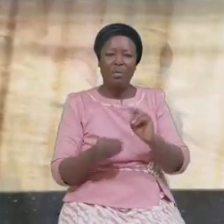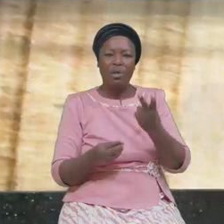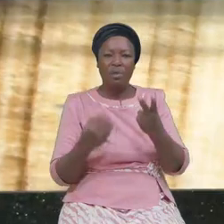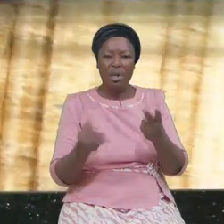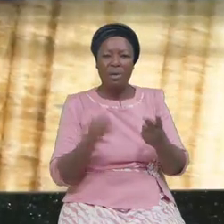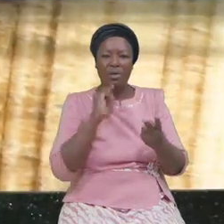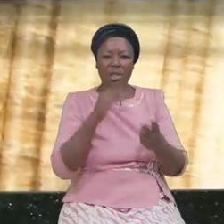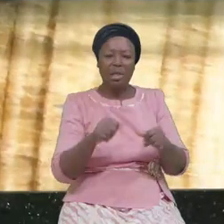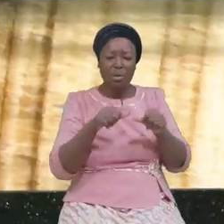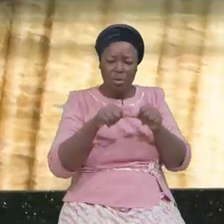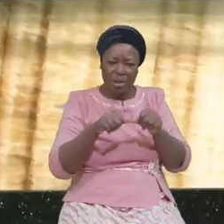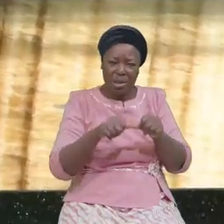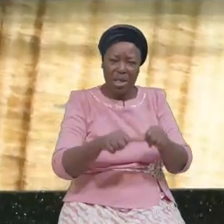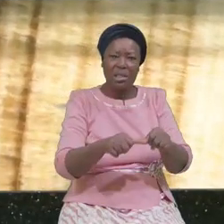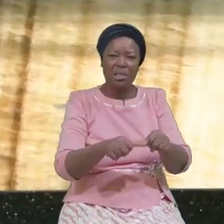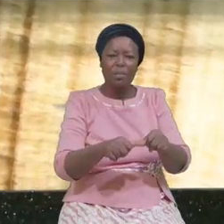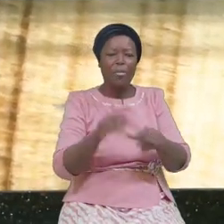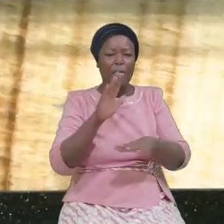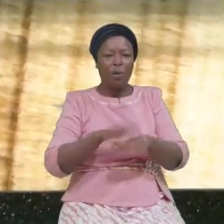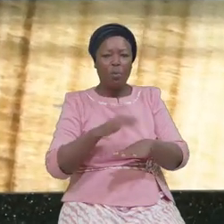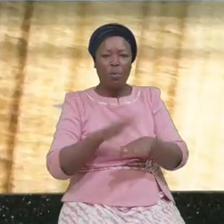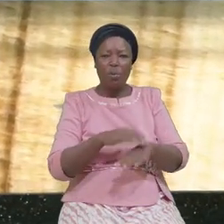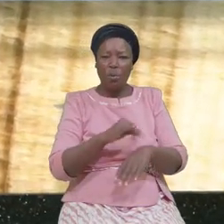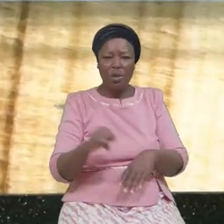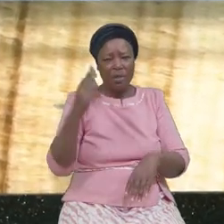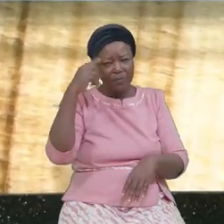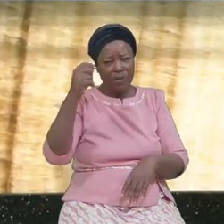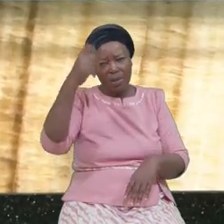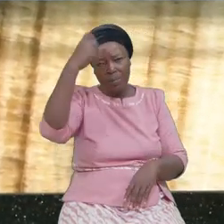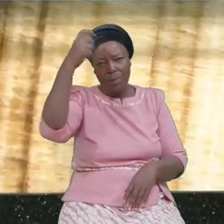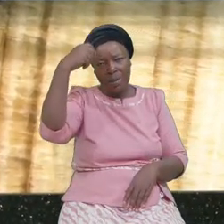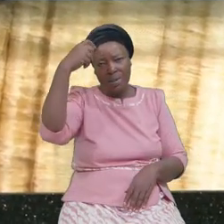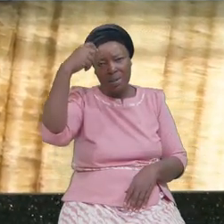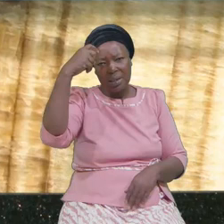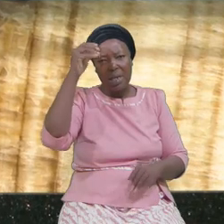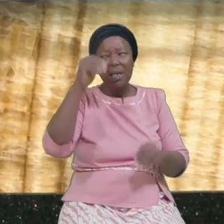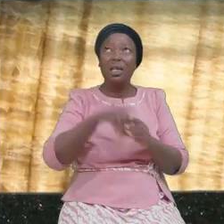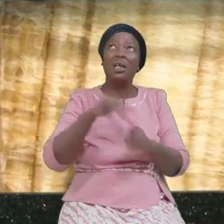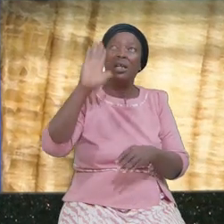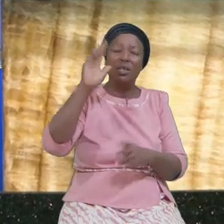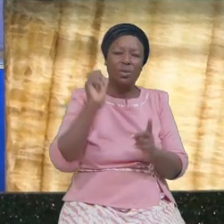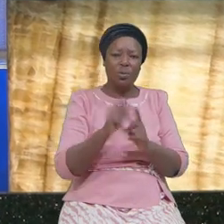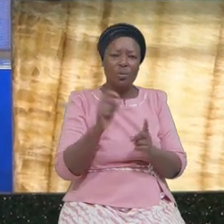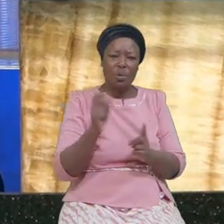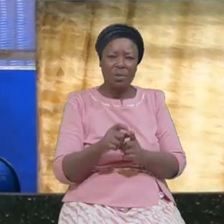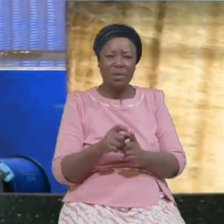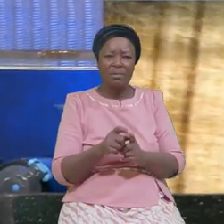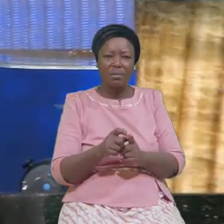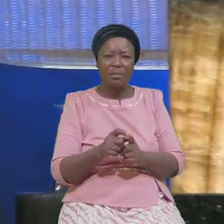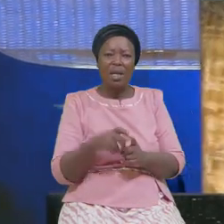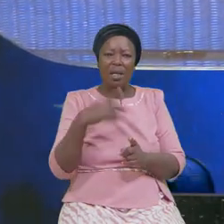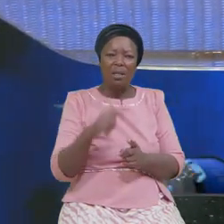a constant warning for the wise in his word. The